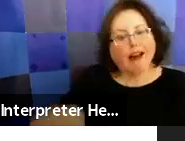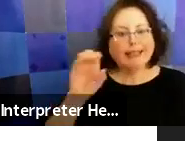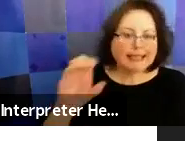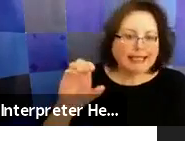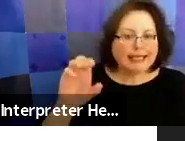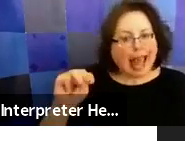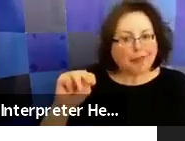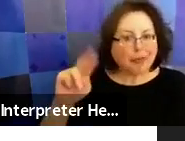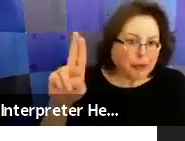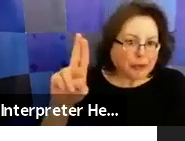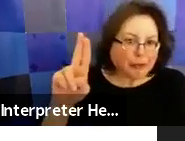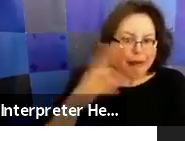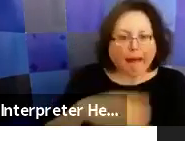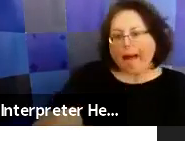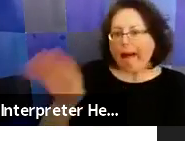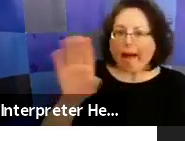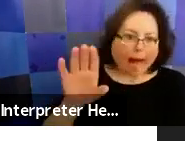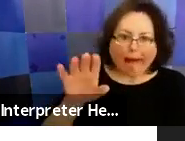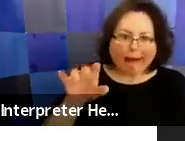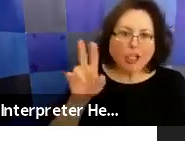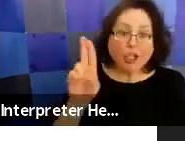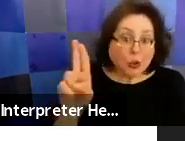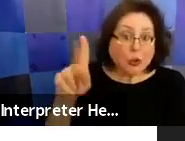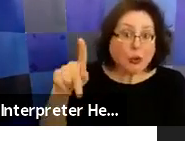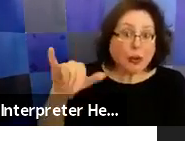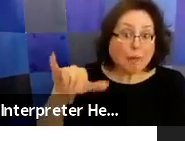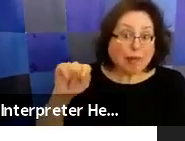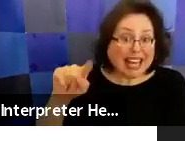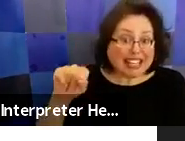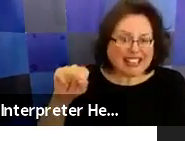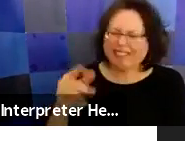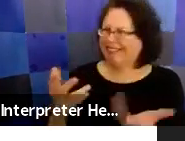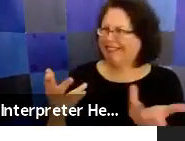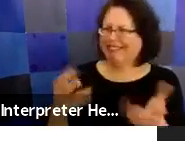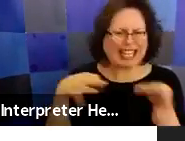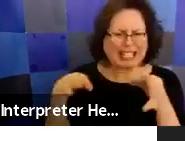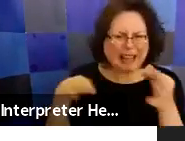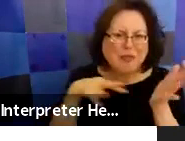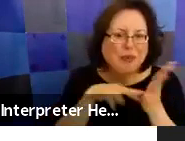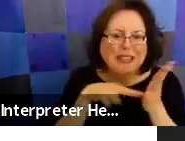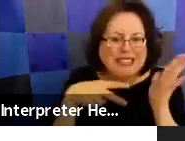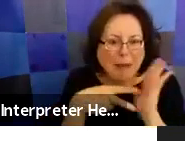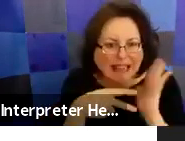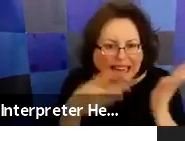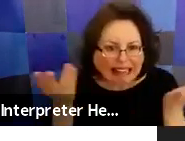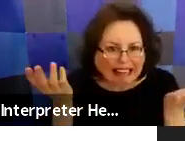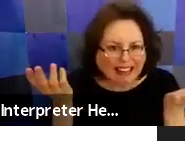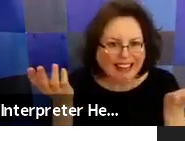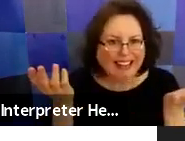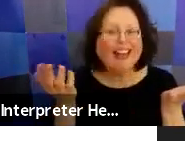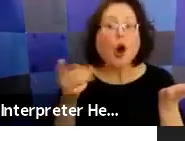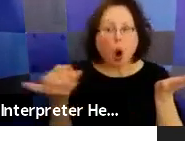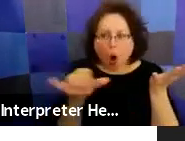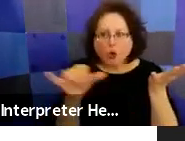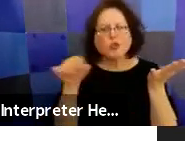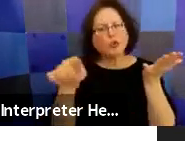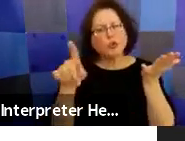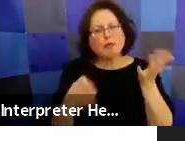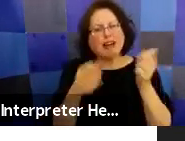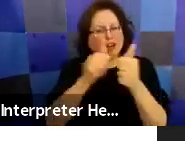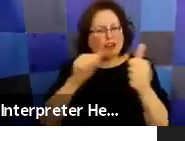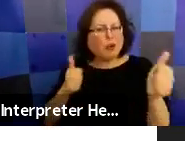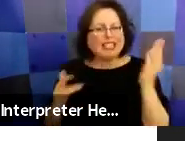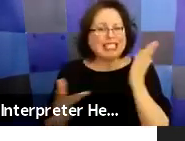or, UPIT, you want to make sure that you explain those things. You also want to kind of avoid